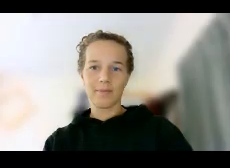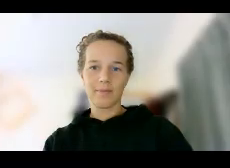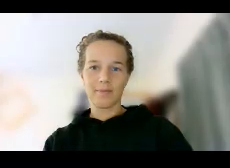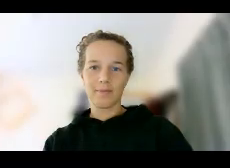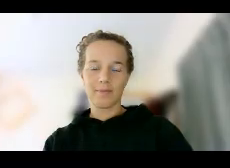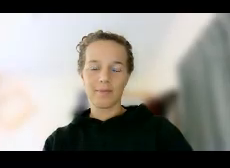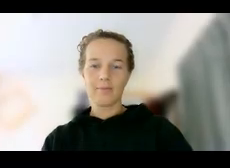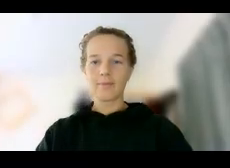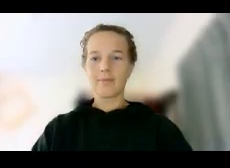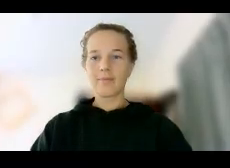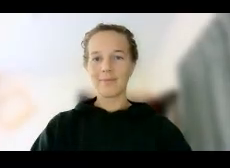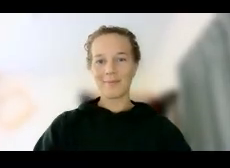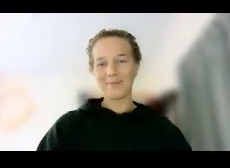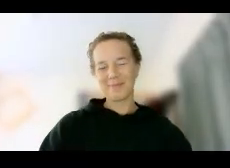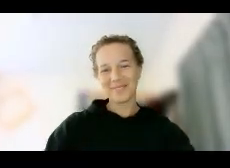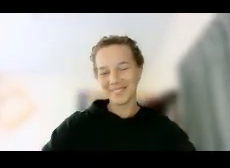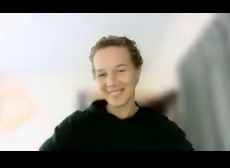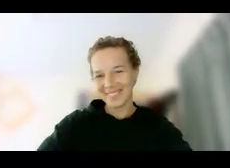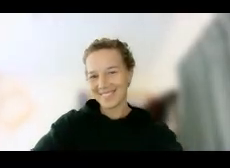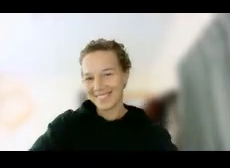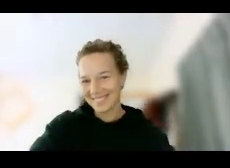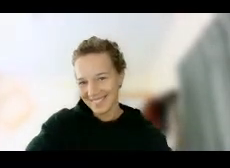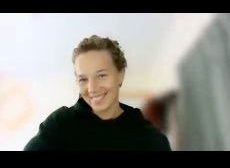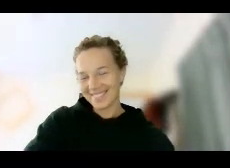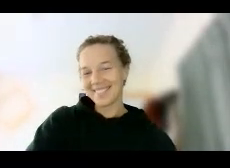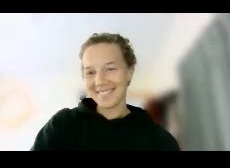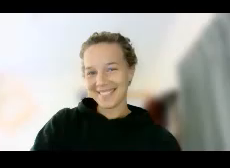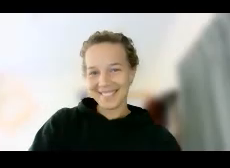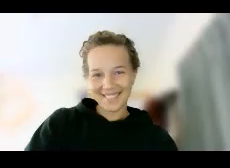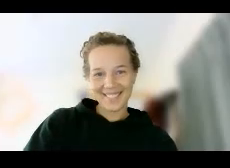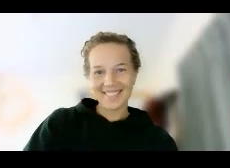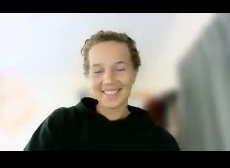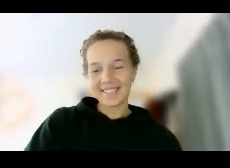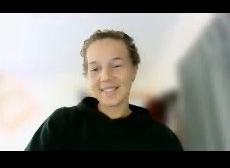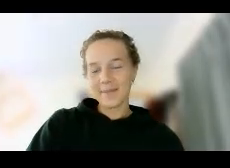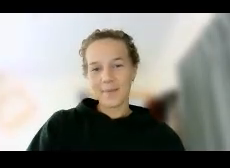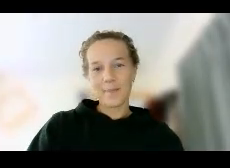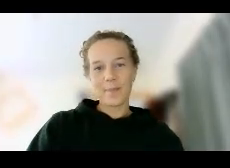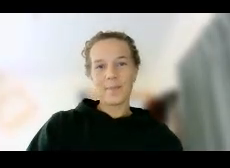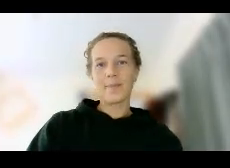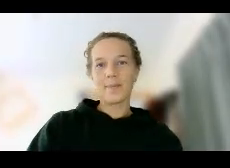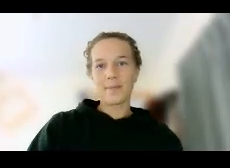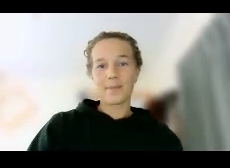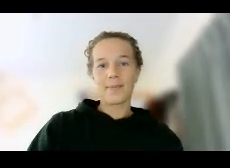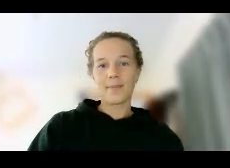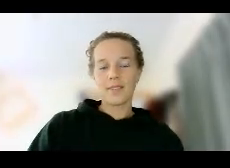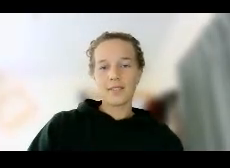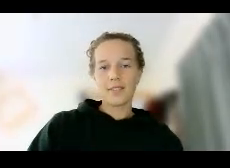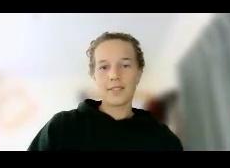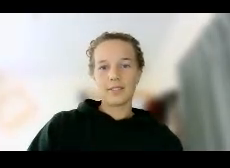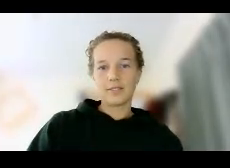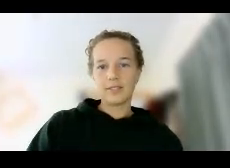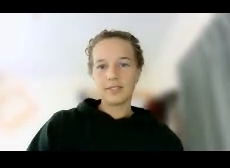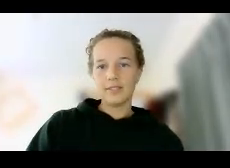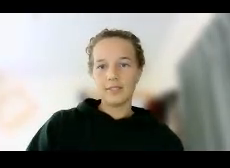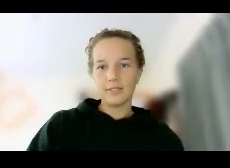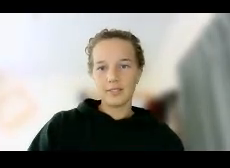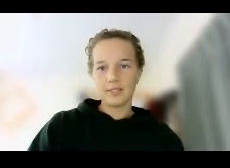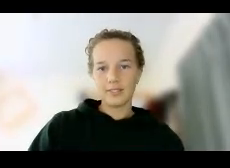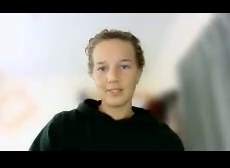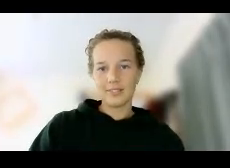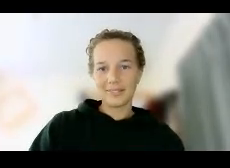maternity leave, it's a bit of a crazy time. And so knowing the project was in your hands and like you're very capable, I was